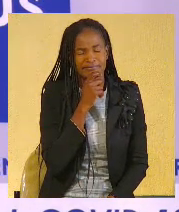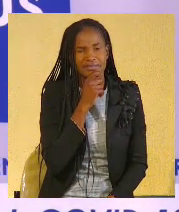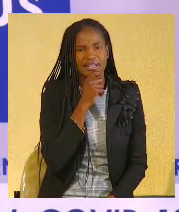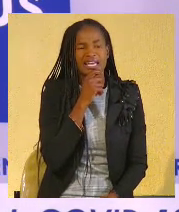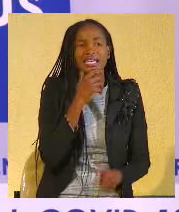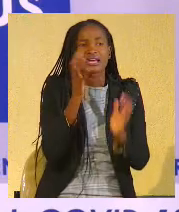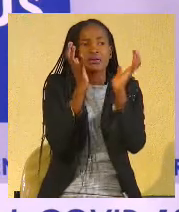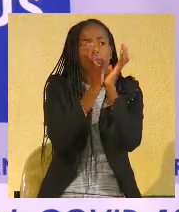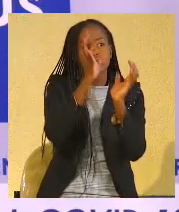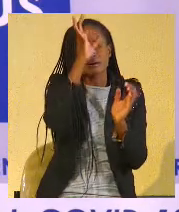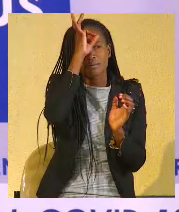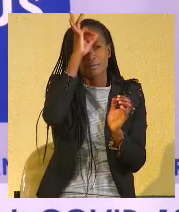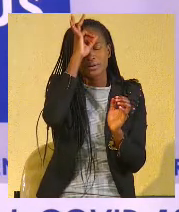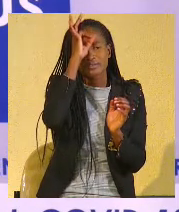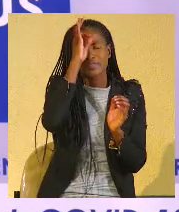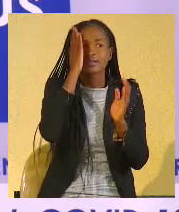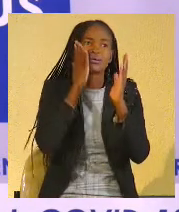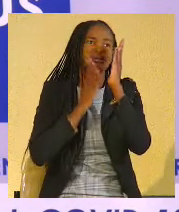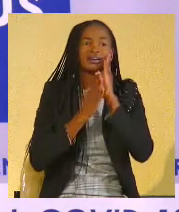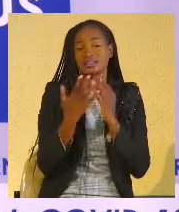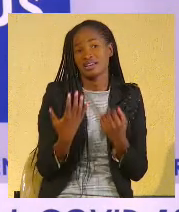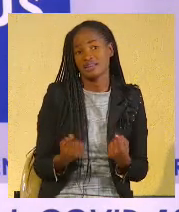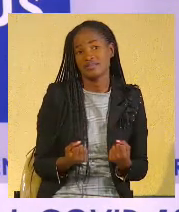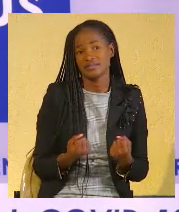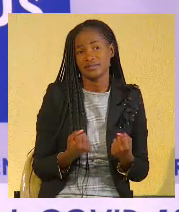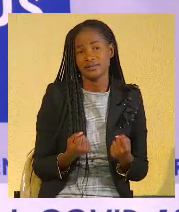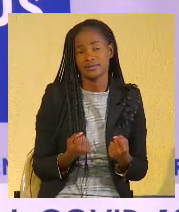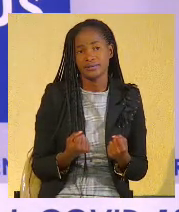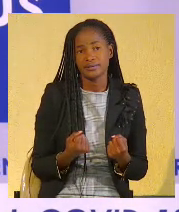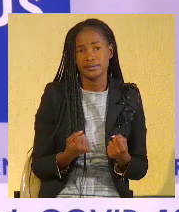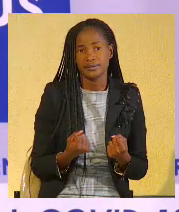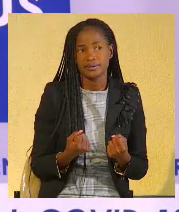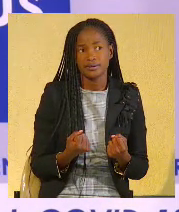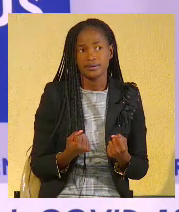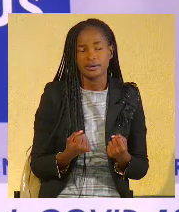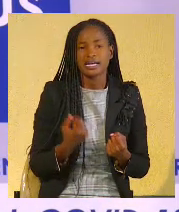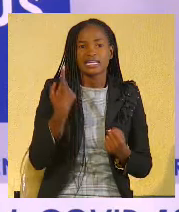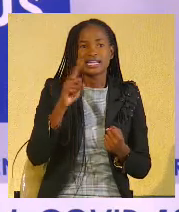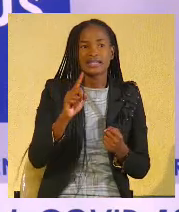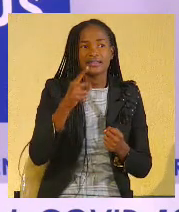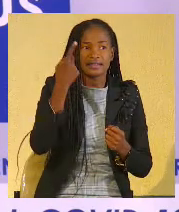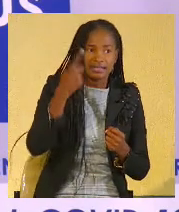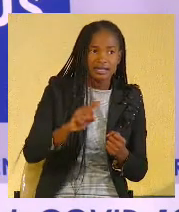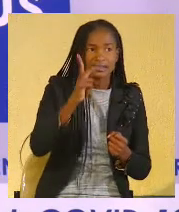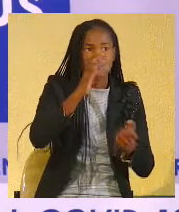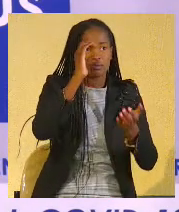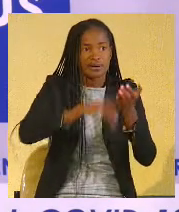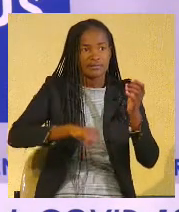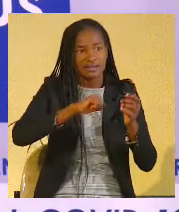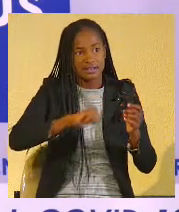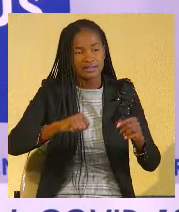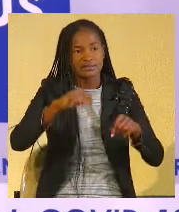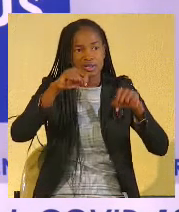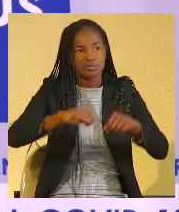to handle this thing differently, especially if it is illegal settlers. What is government's position